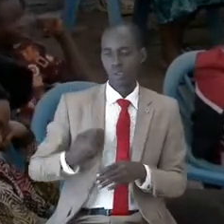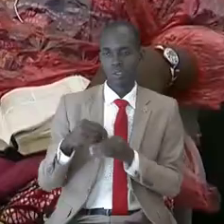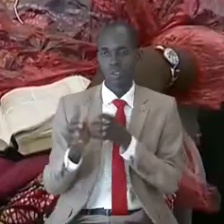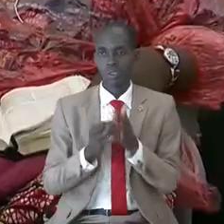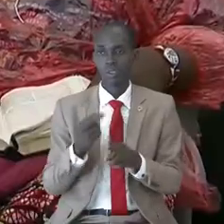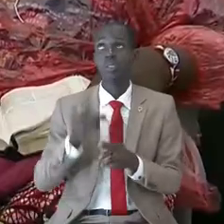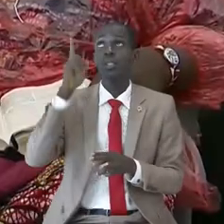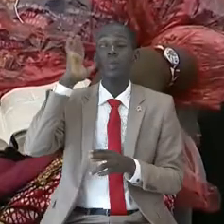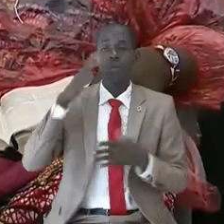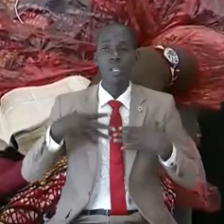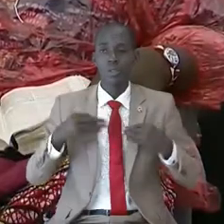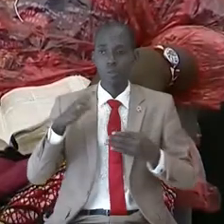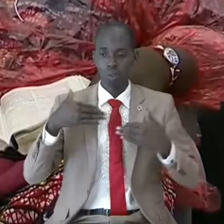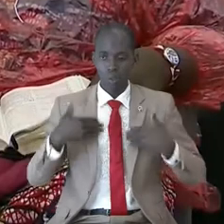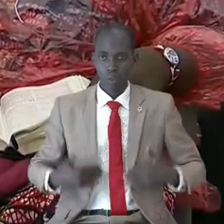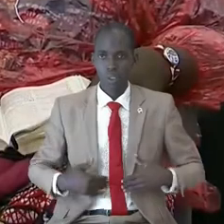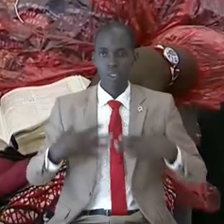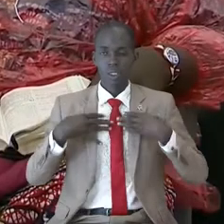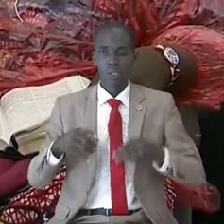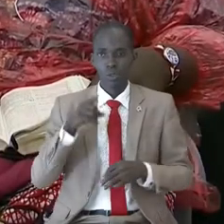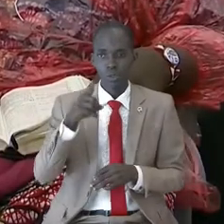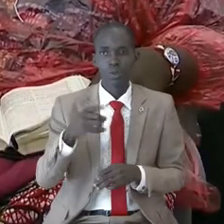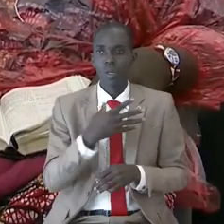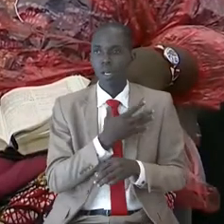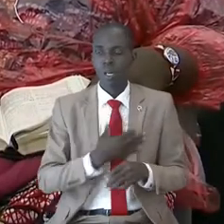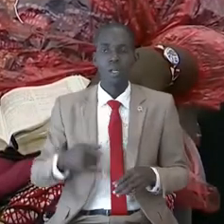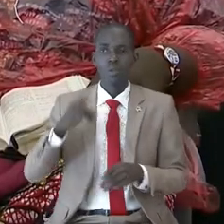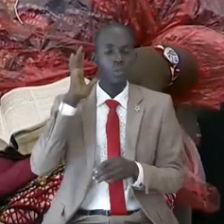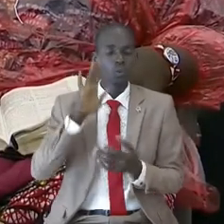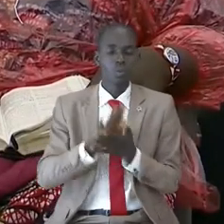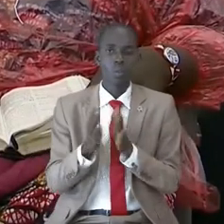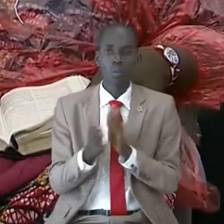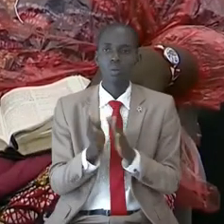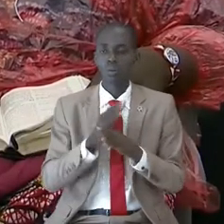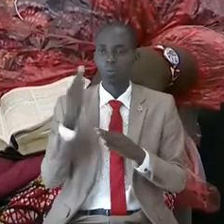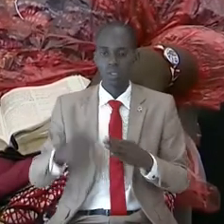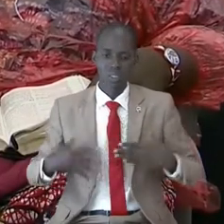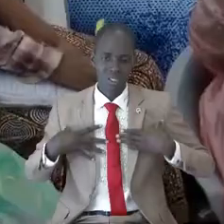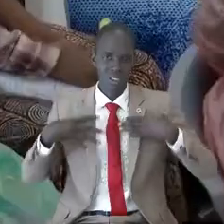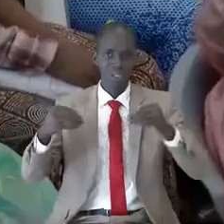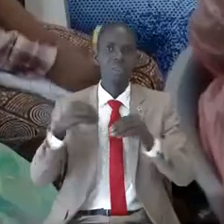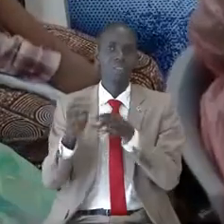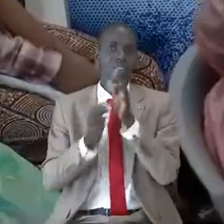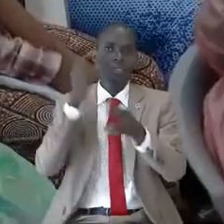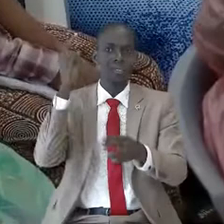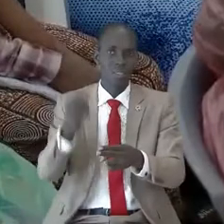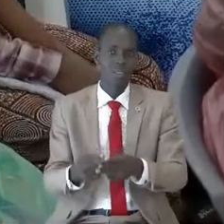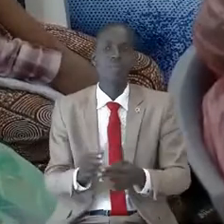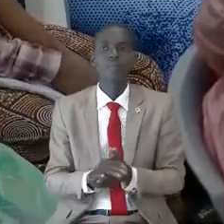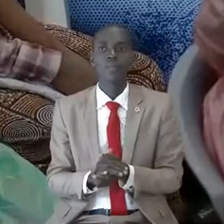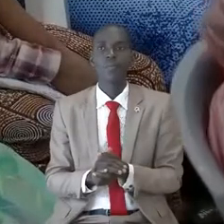body. He'll heal you, and you'll become every whit whole in Jesus' name.